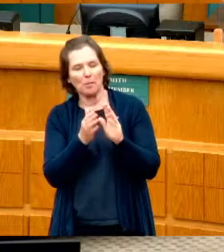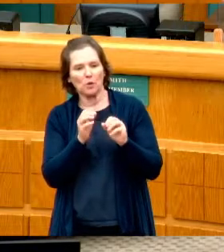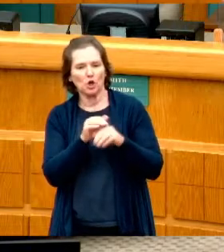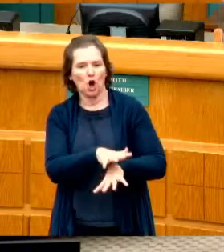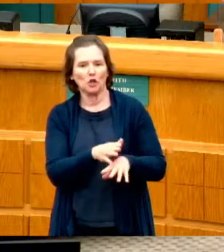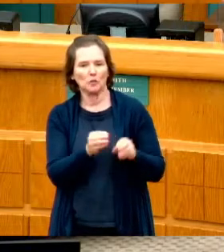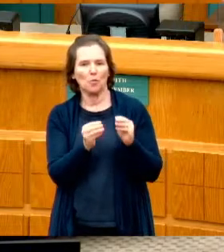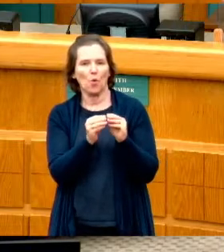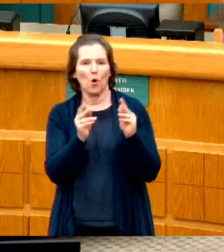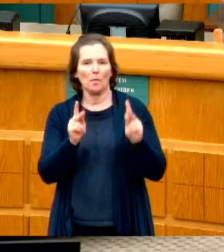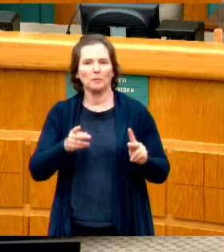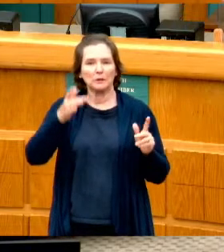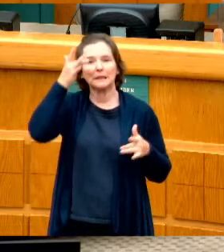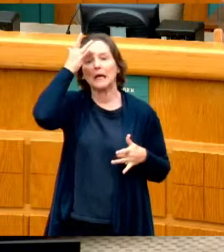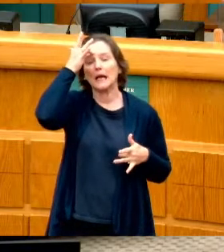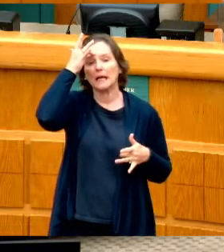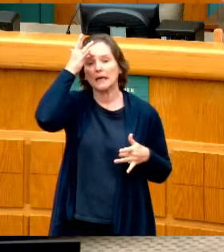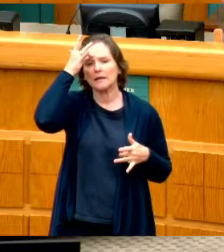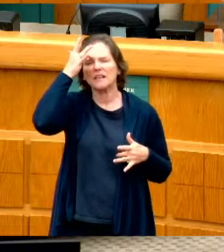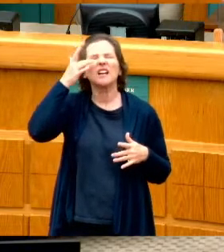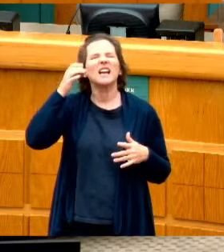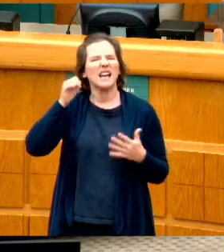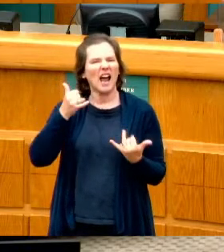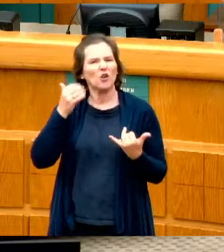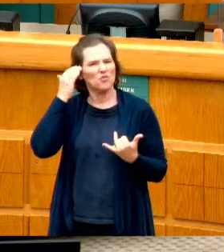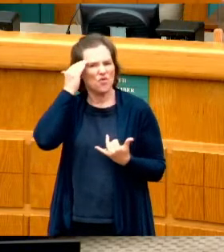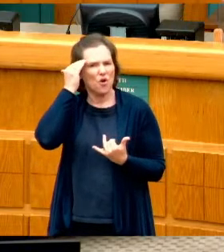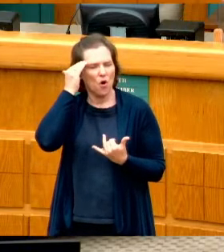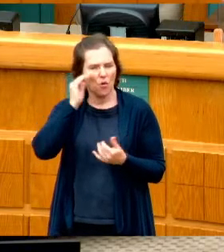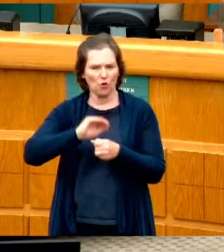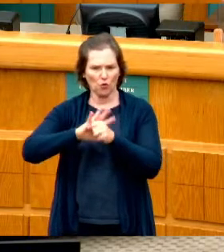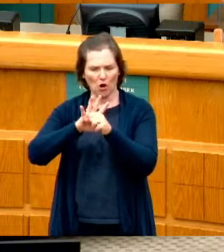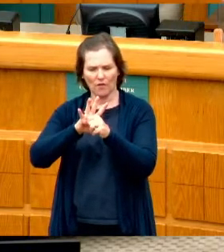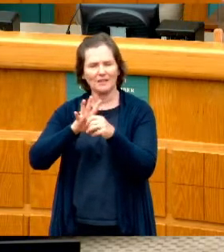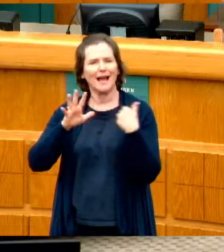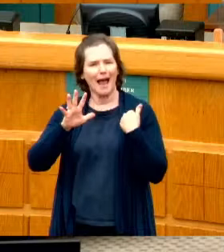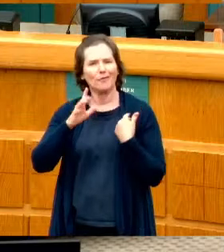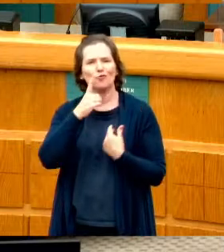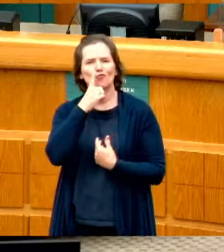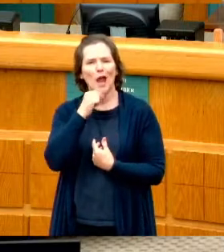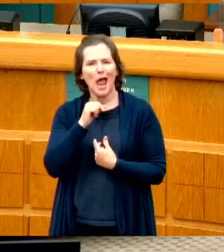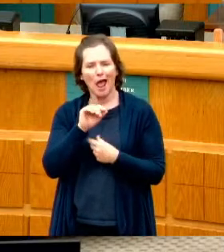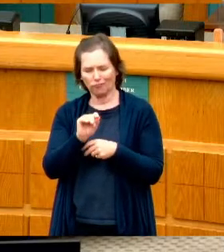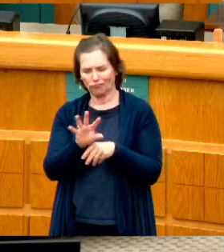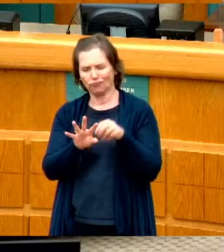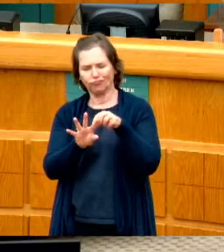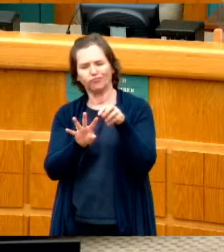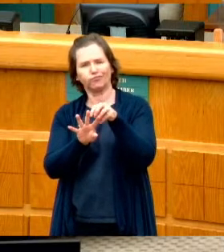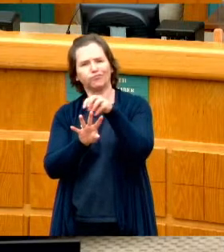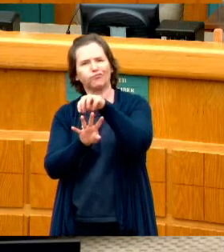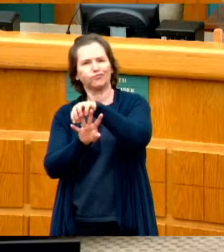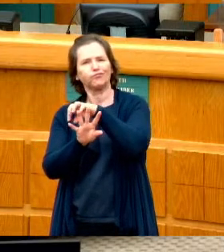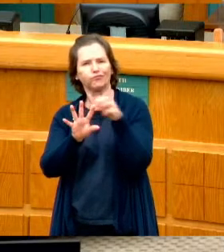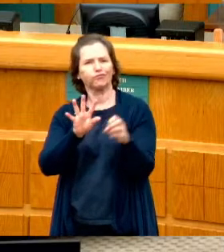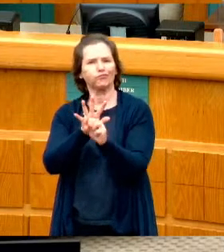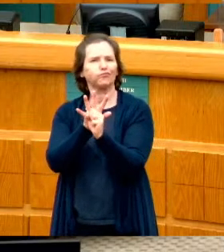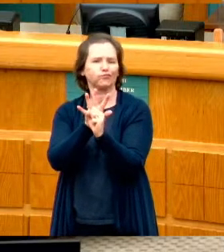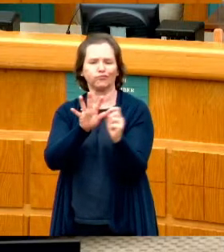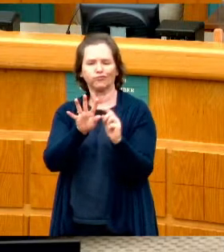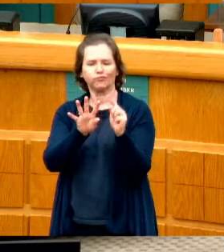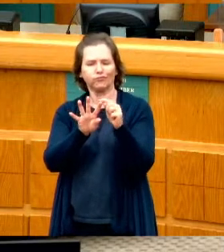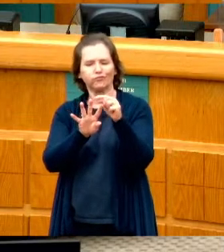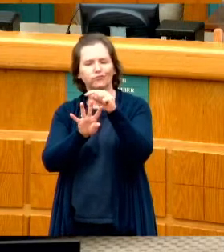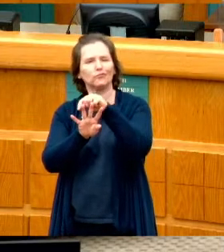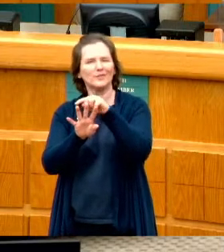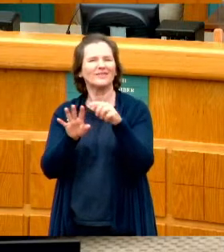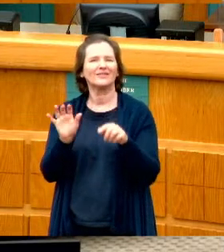proteins, which you see as little red bumps, on the virus. These, we sometimes call them little